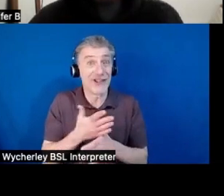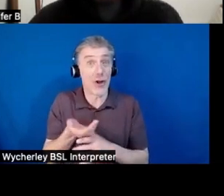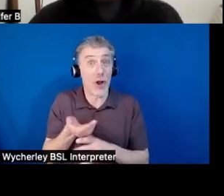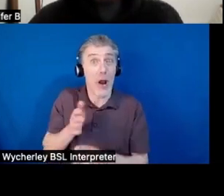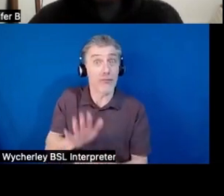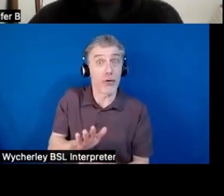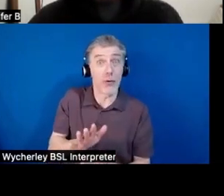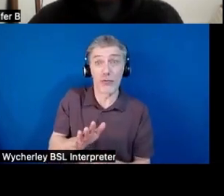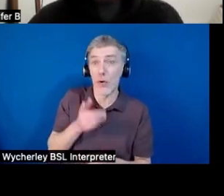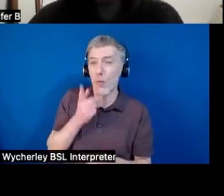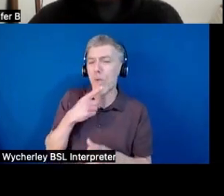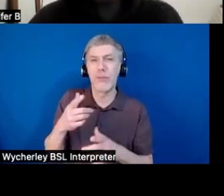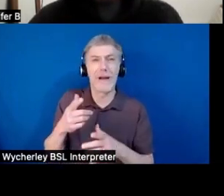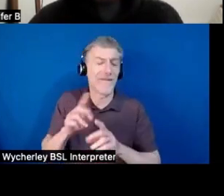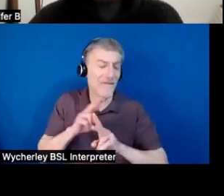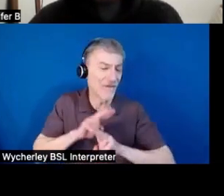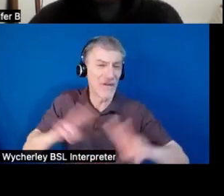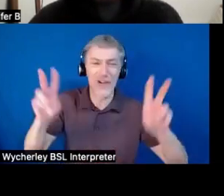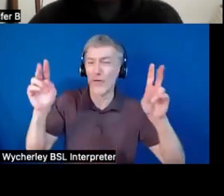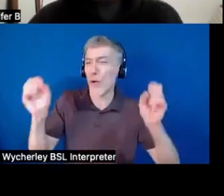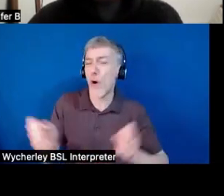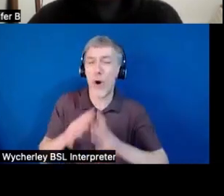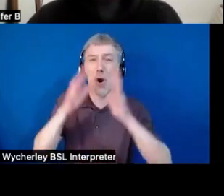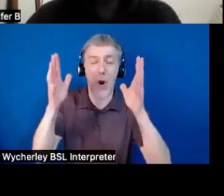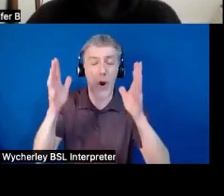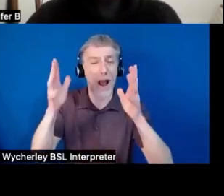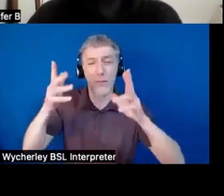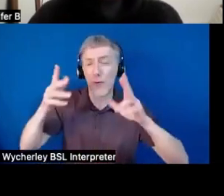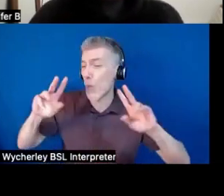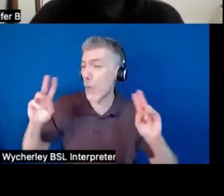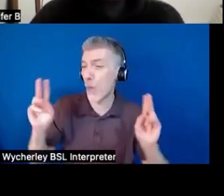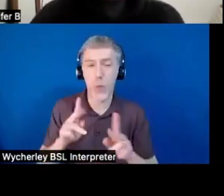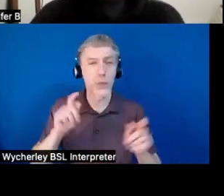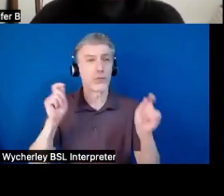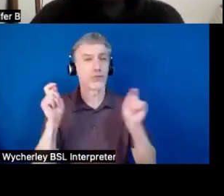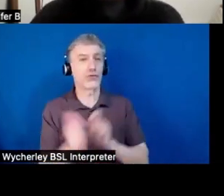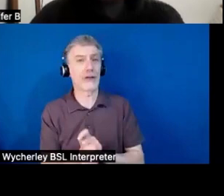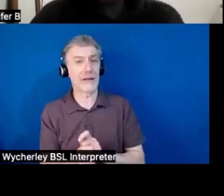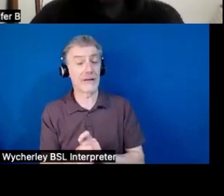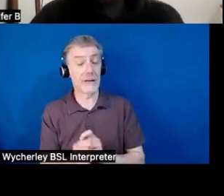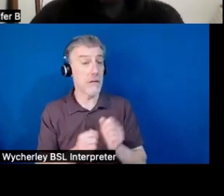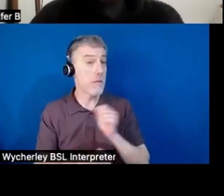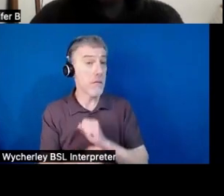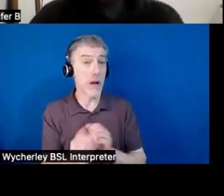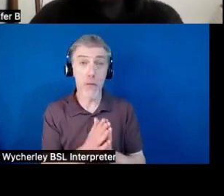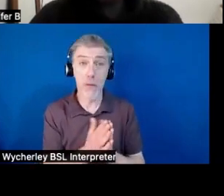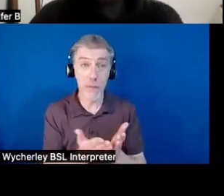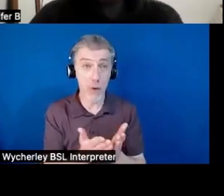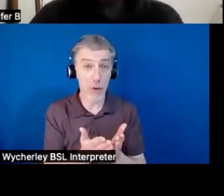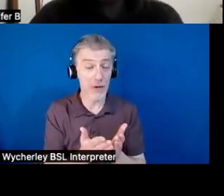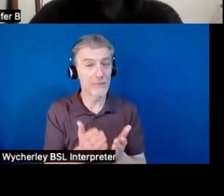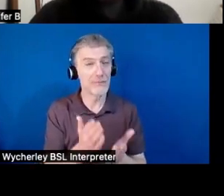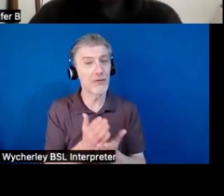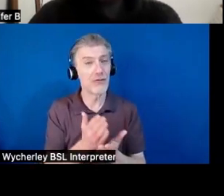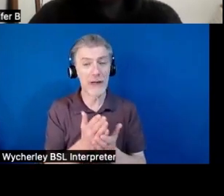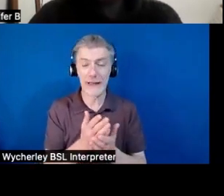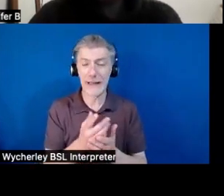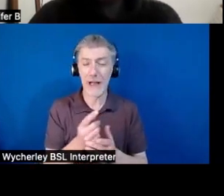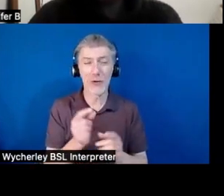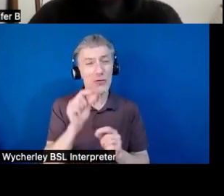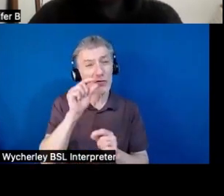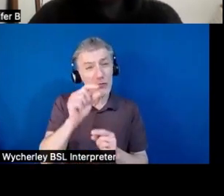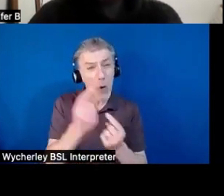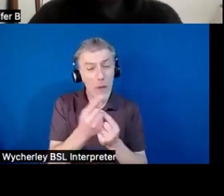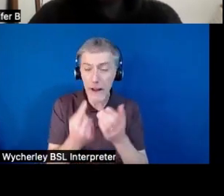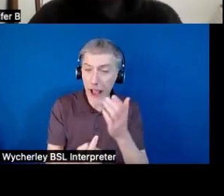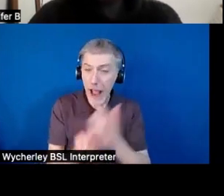their art making. And so this book was born from that. And it kind of zooms in on these small moments, which I